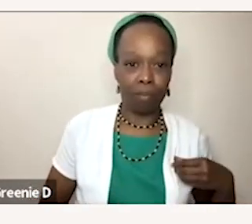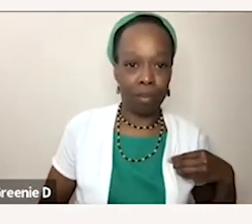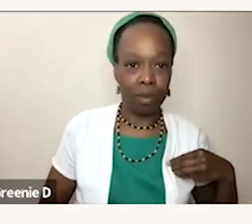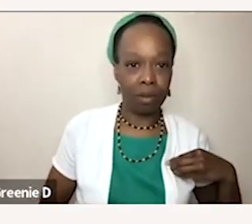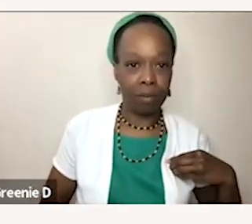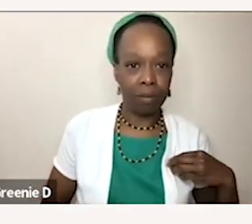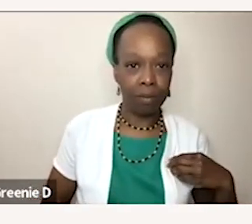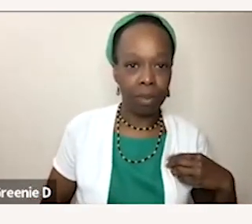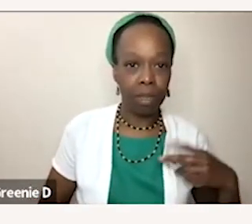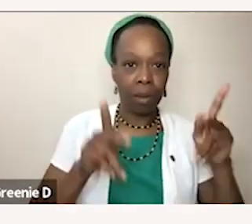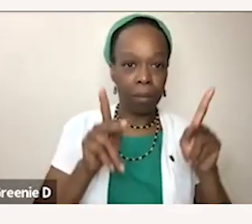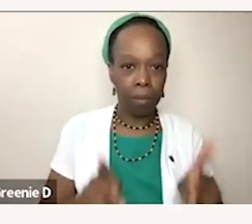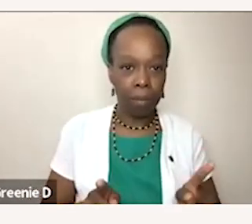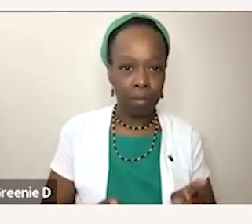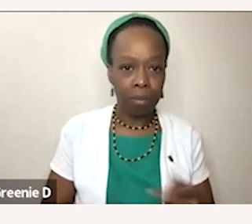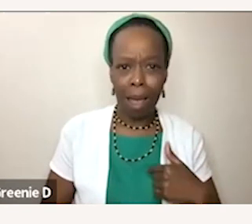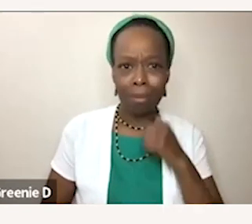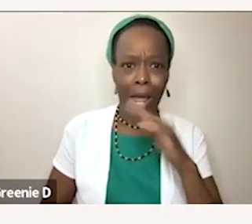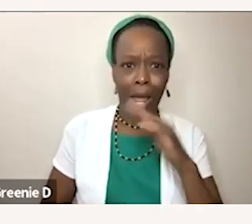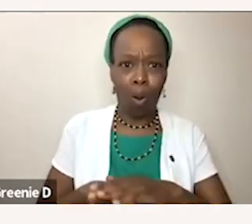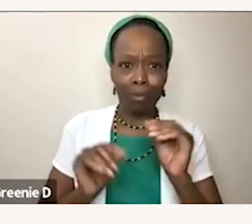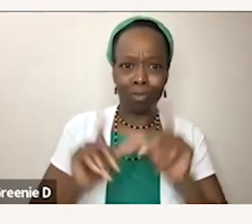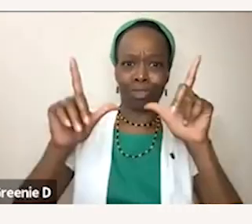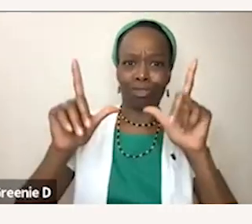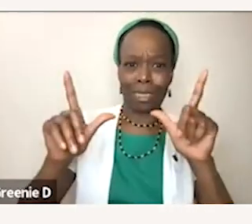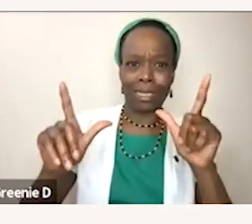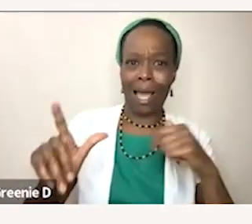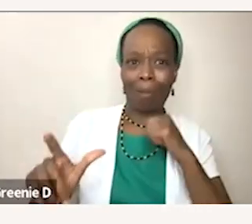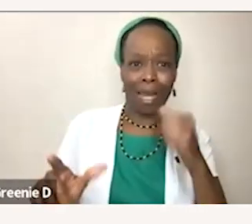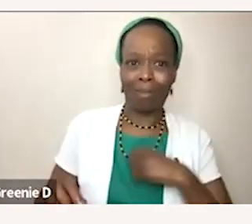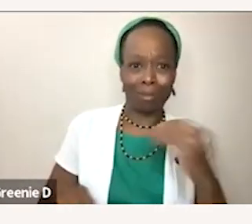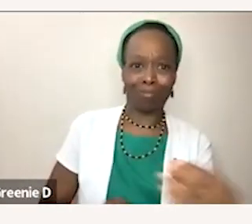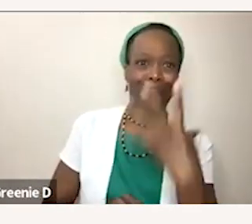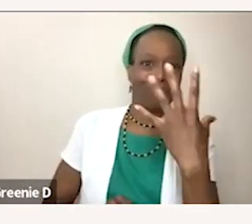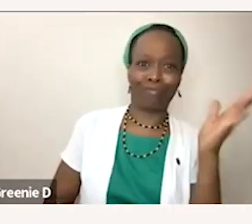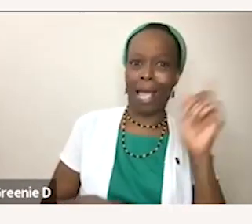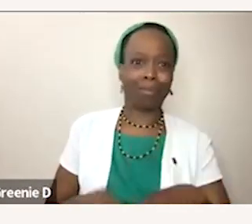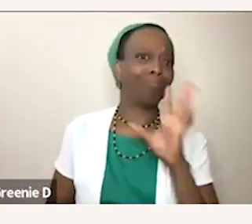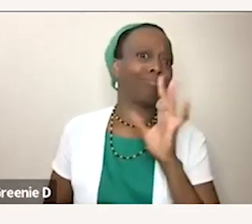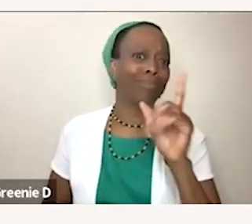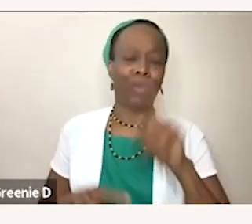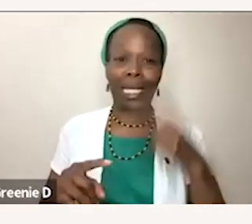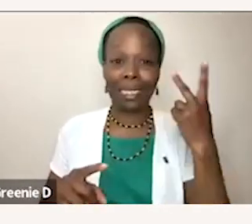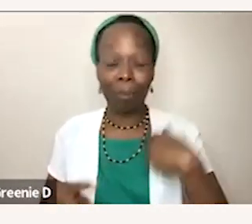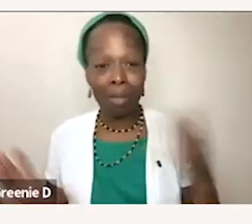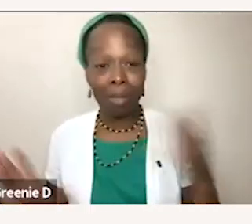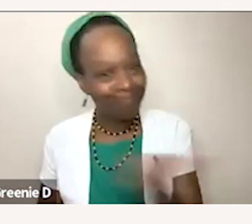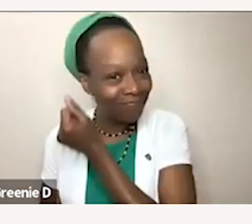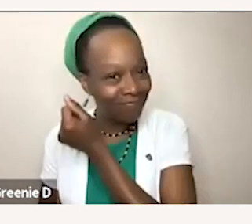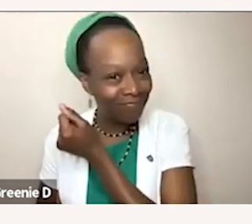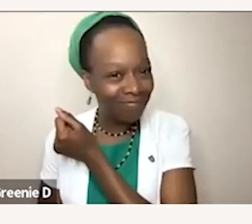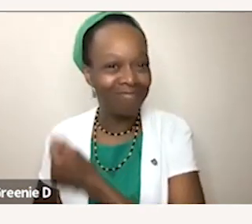especially. Oh, I'm not even on screen, guys. I'm not even spotlighting myself. 1